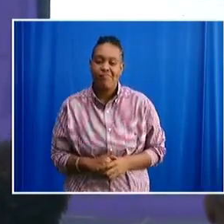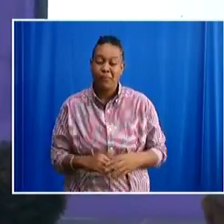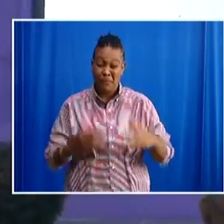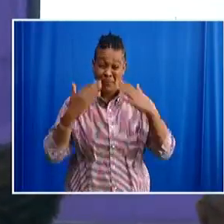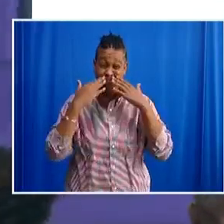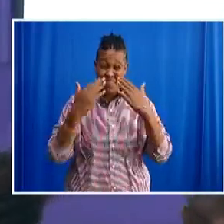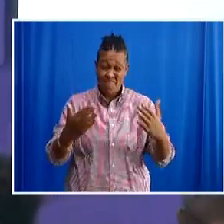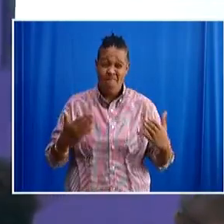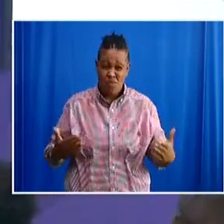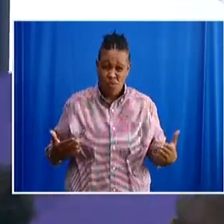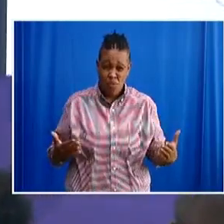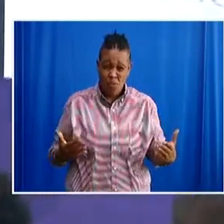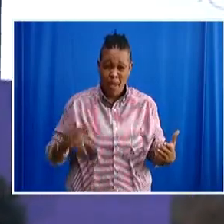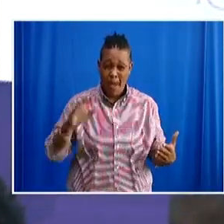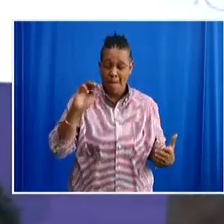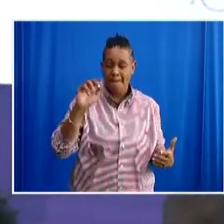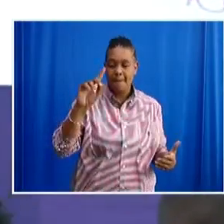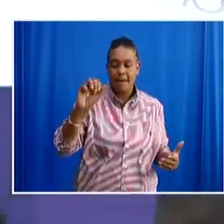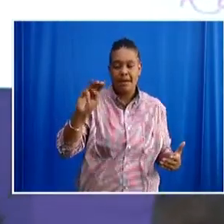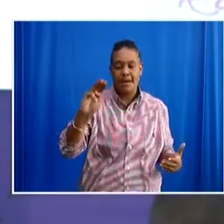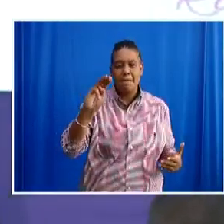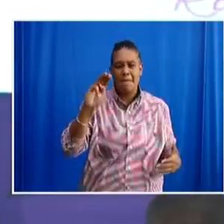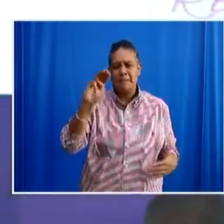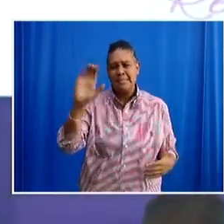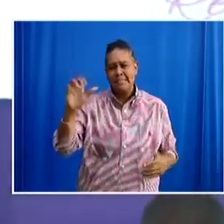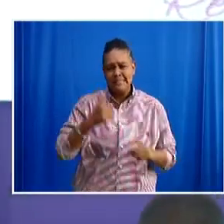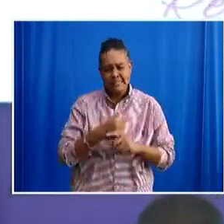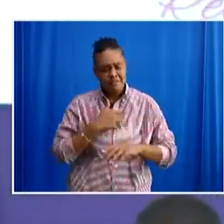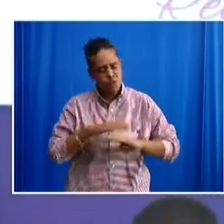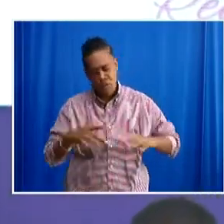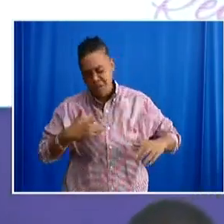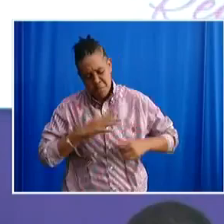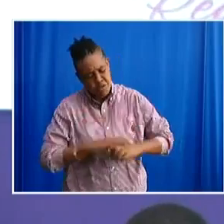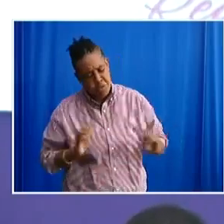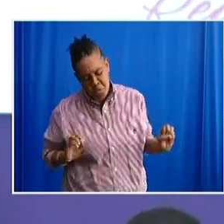Thank you, Madam Master of Ceremonies. I don't feel pressured at all.